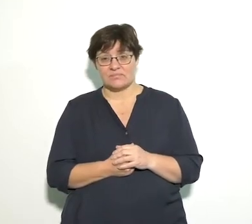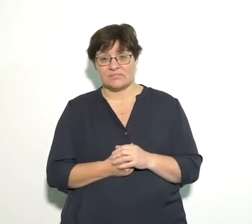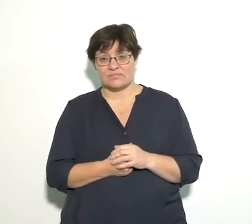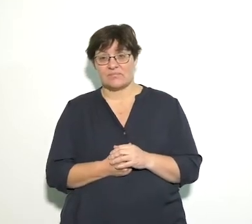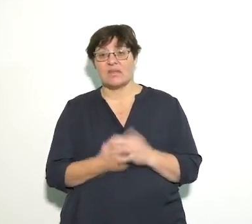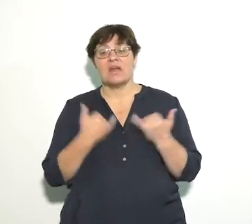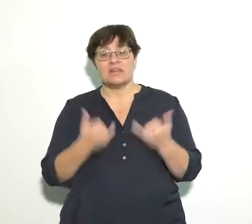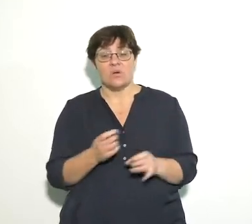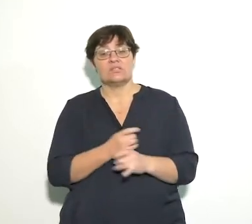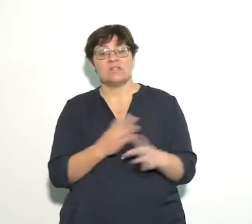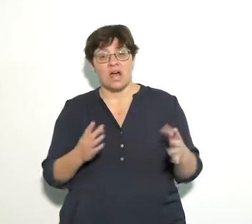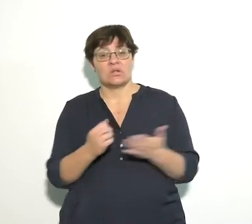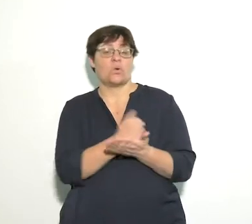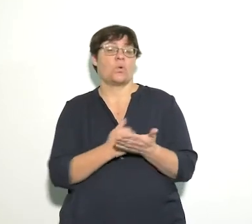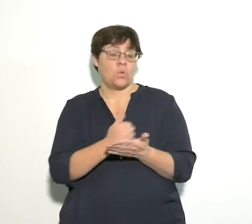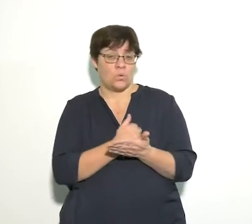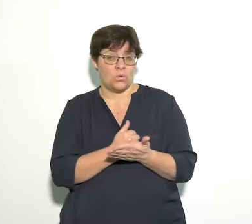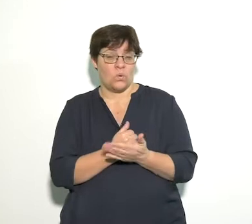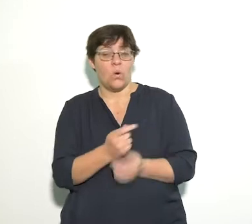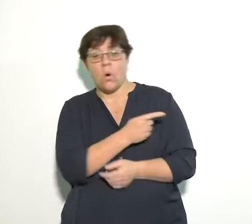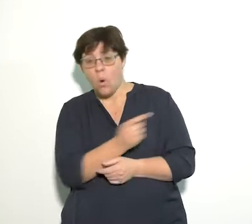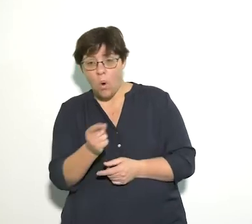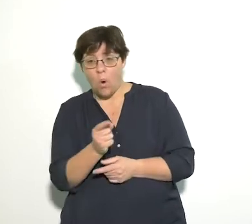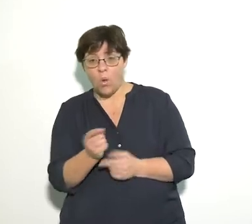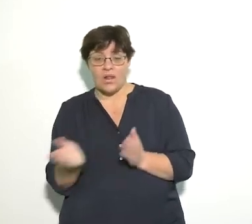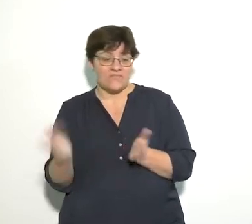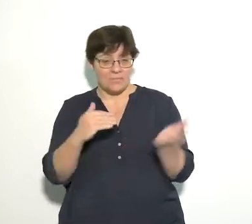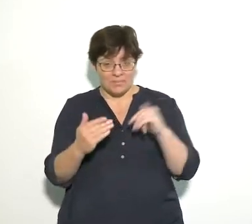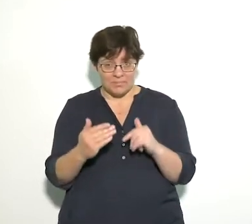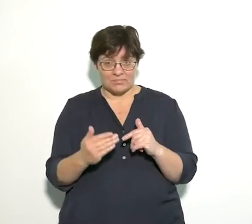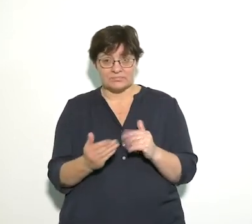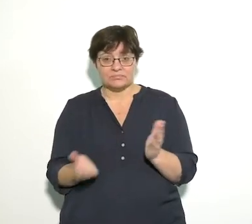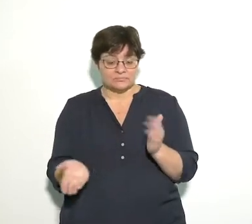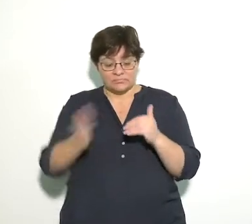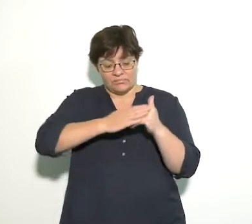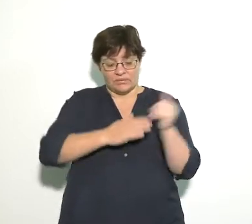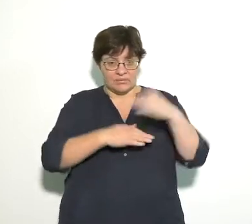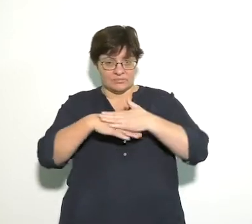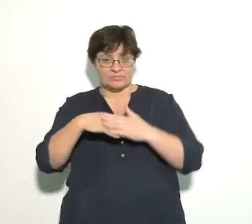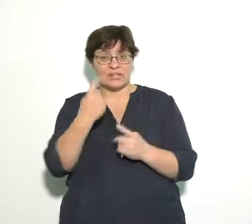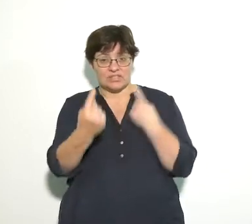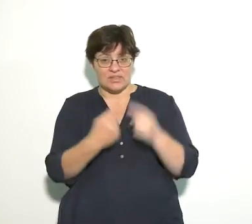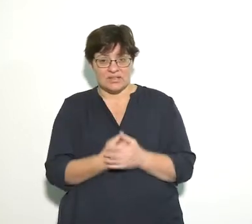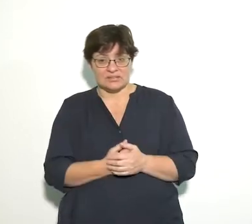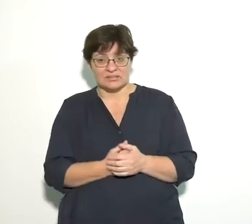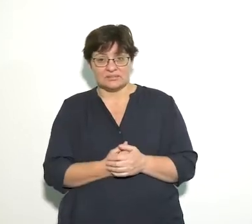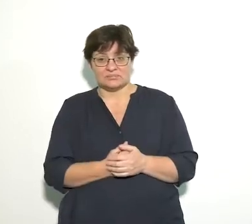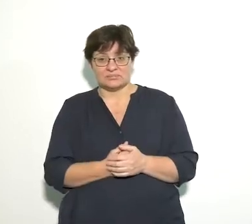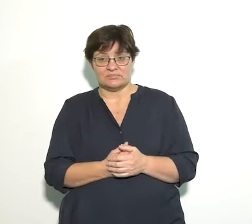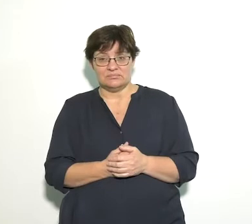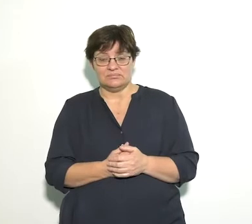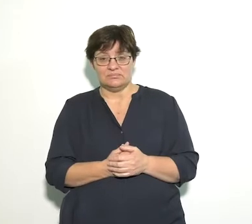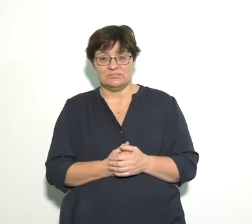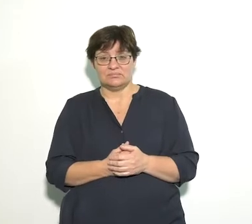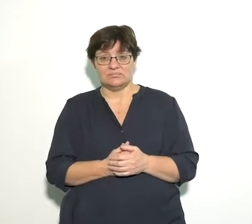folded, you start applying glue on all the flaps and putting it up together. So I'm going to show you with but